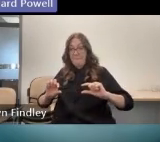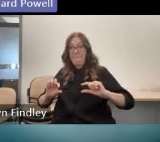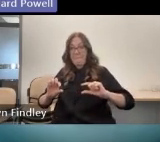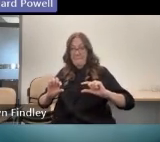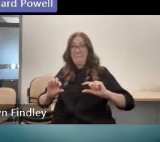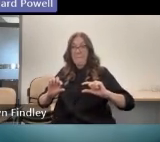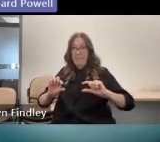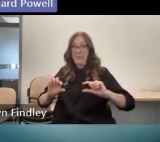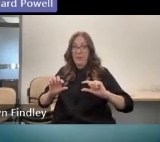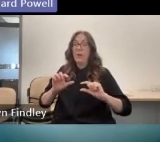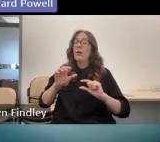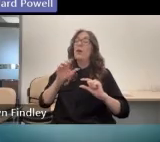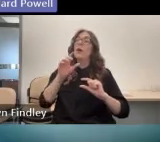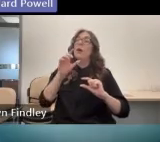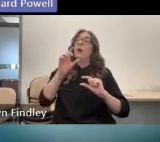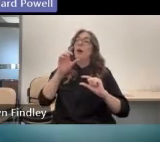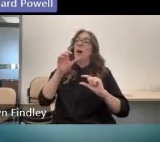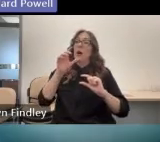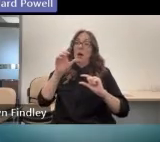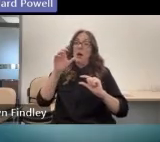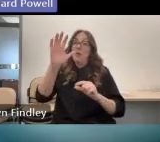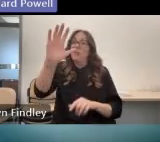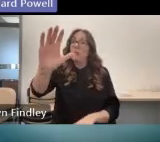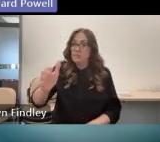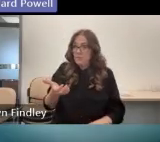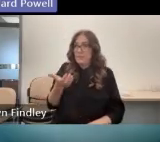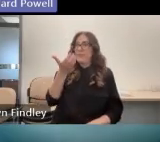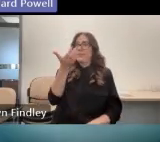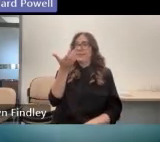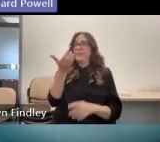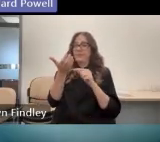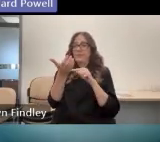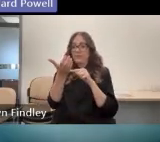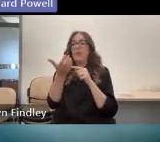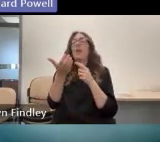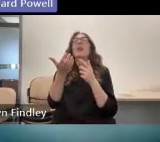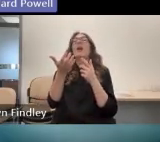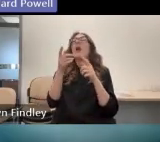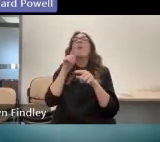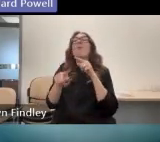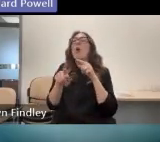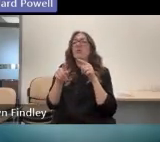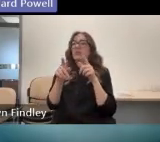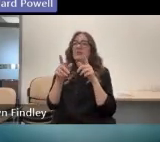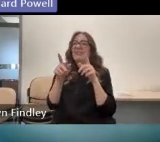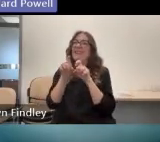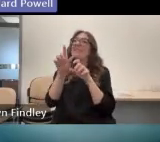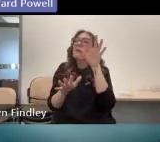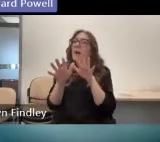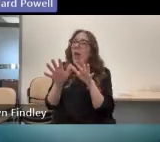phones come out of the box. So that's the more likely situation you're going to come across.